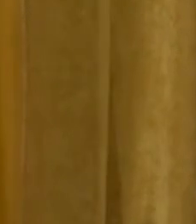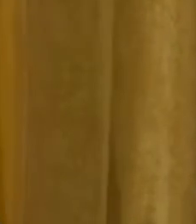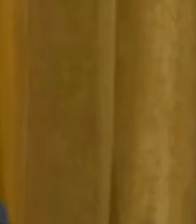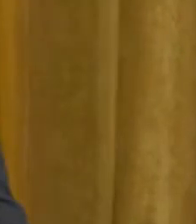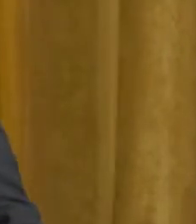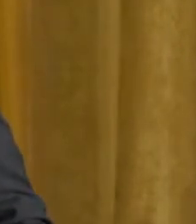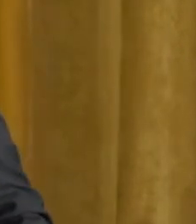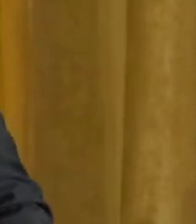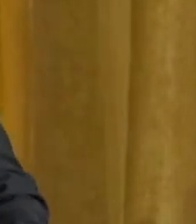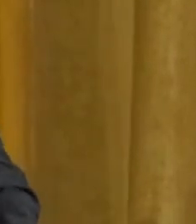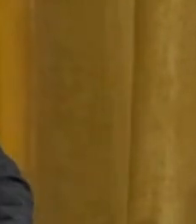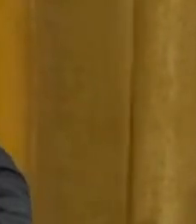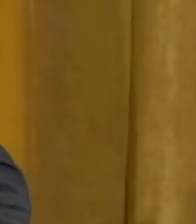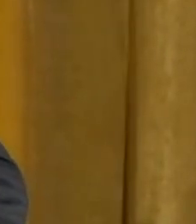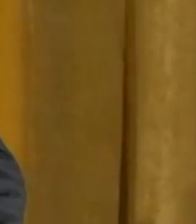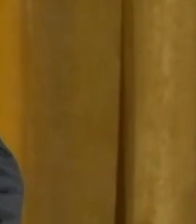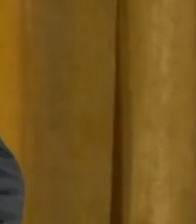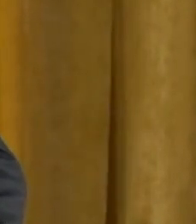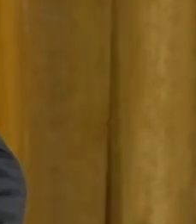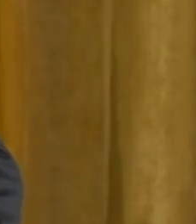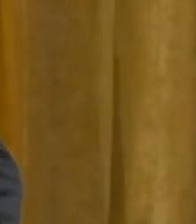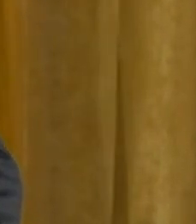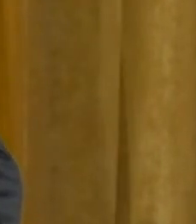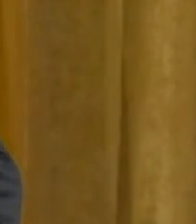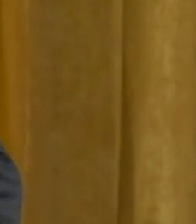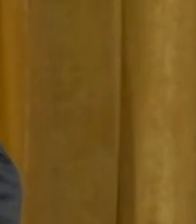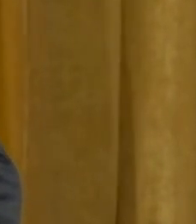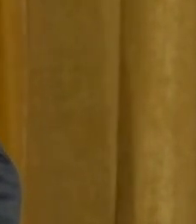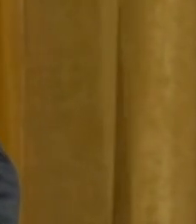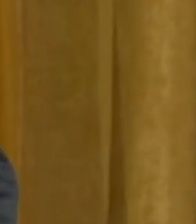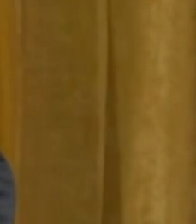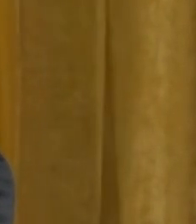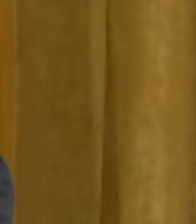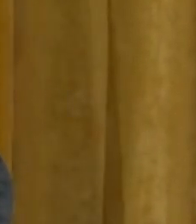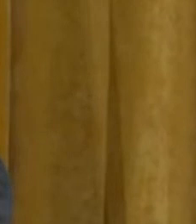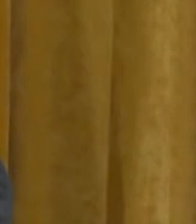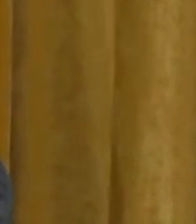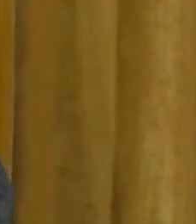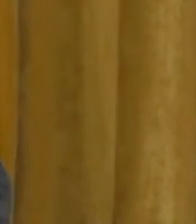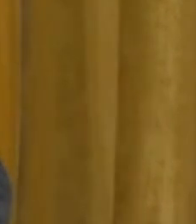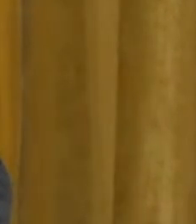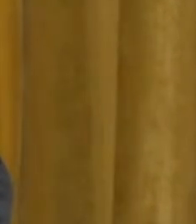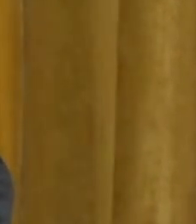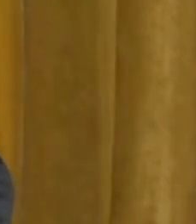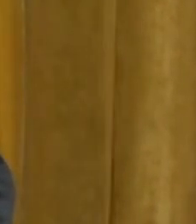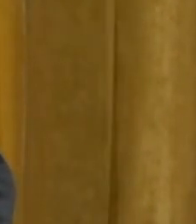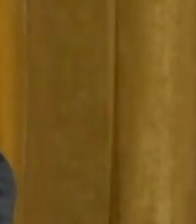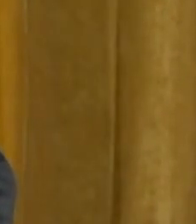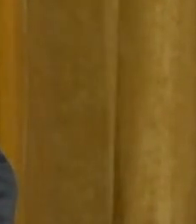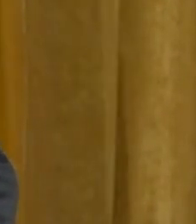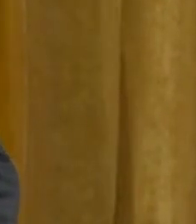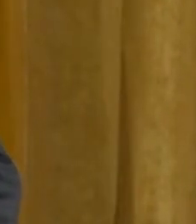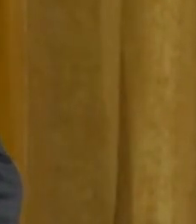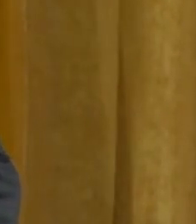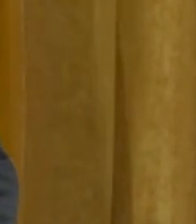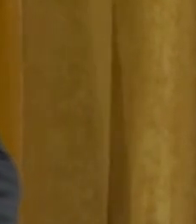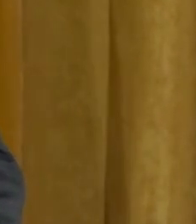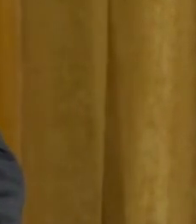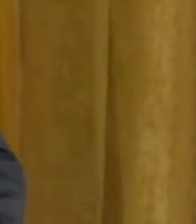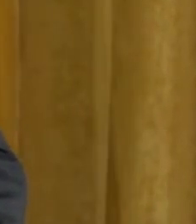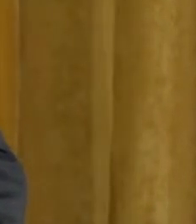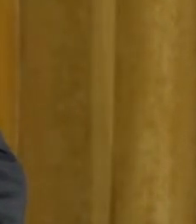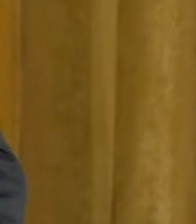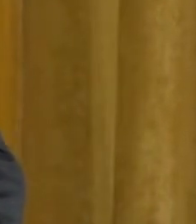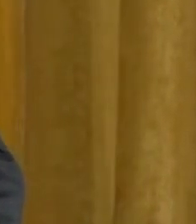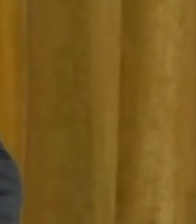firm and that's committed to advancing racial and economic justice. Vangela got her law